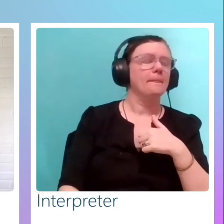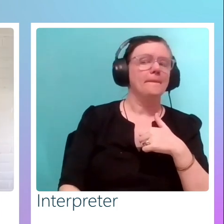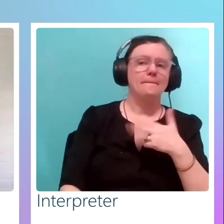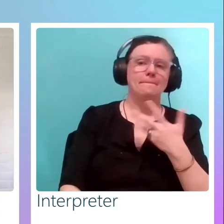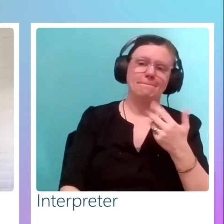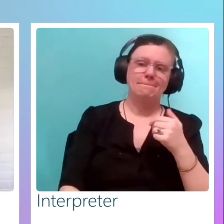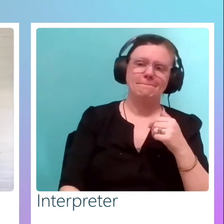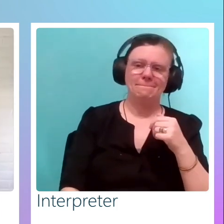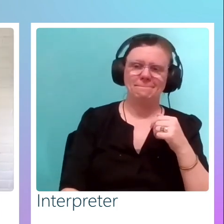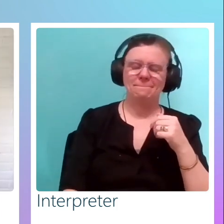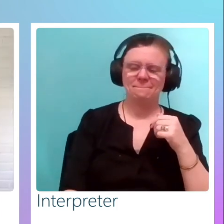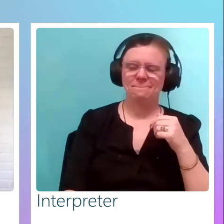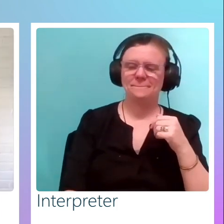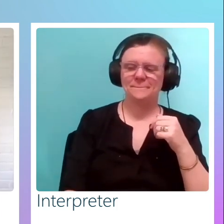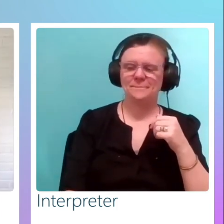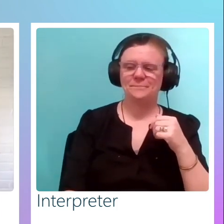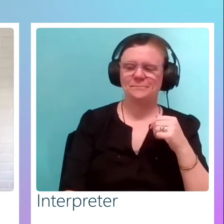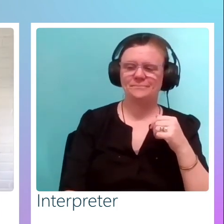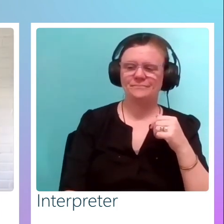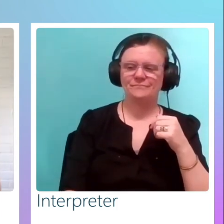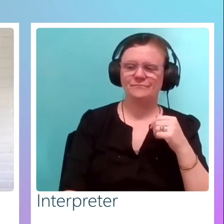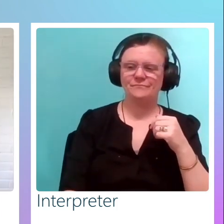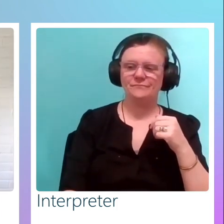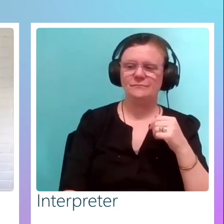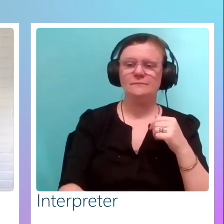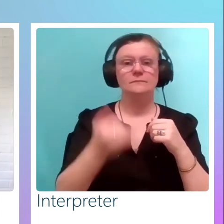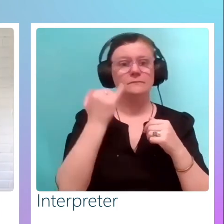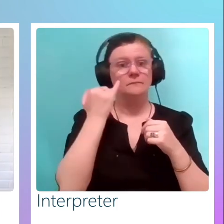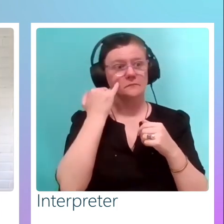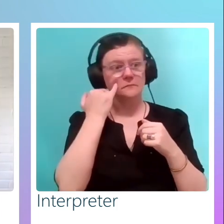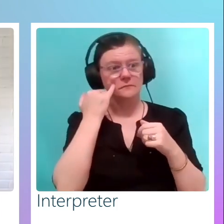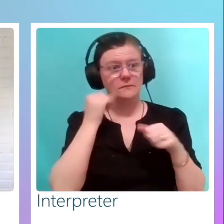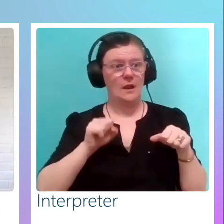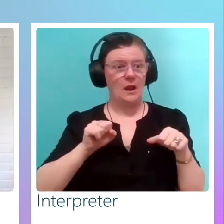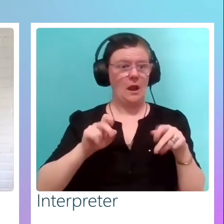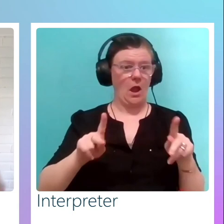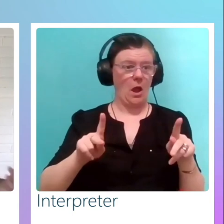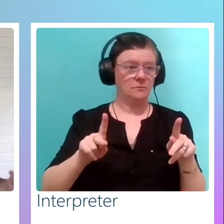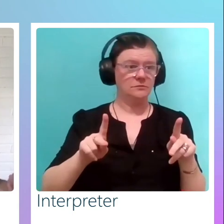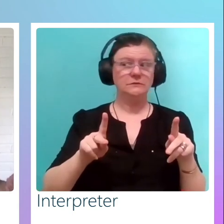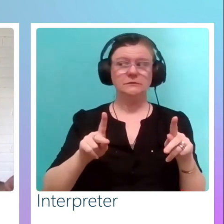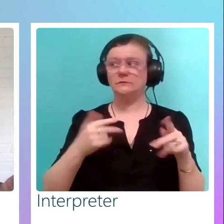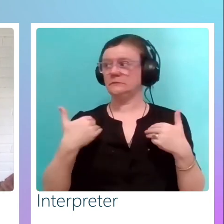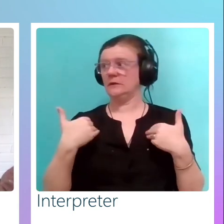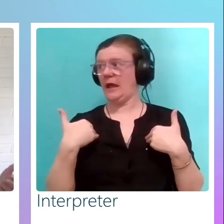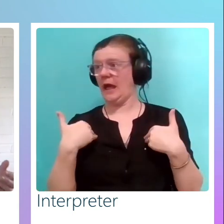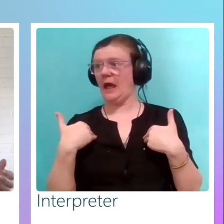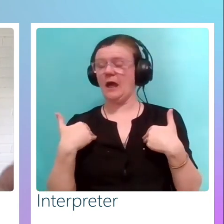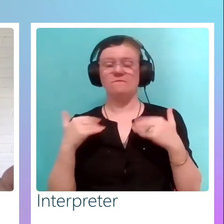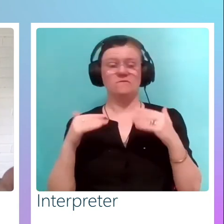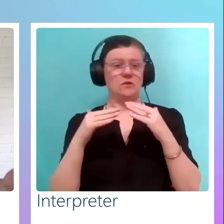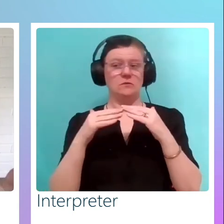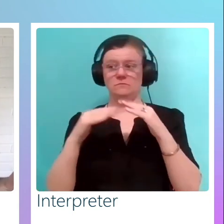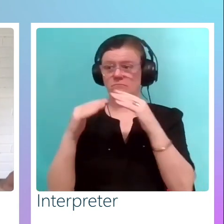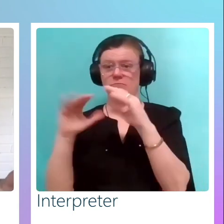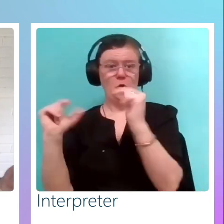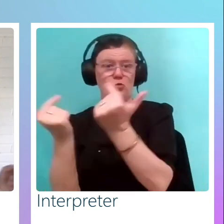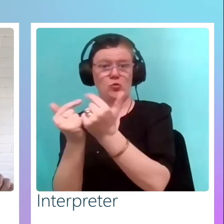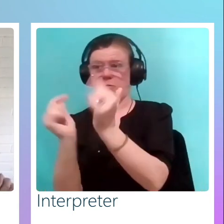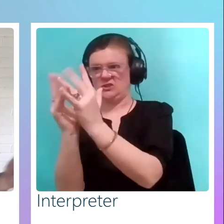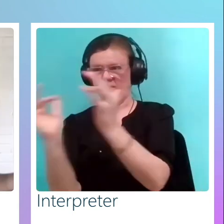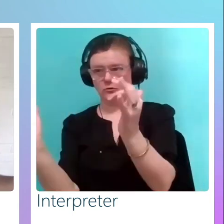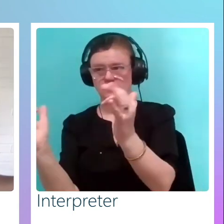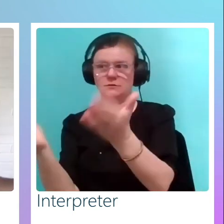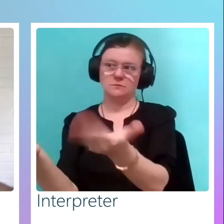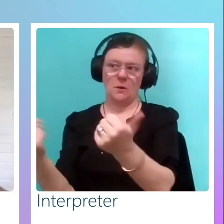mean, you know, if you have the opportunity to include a diverse group of people to perform